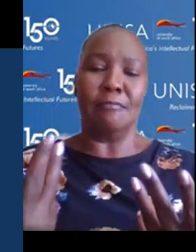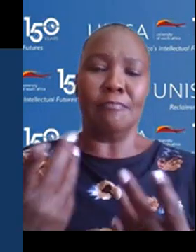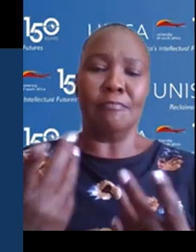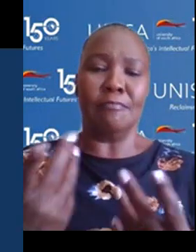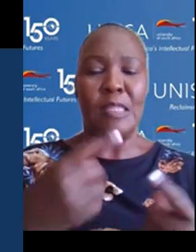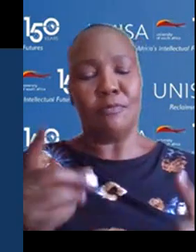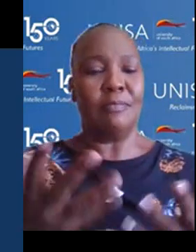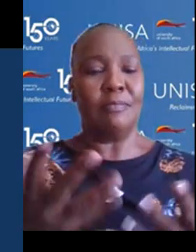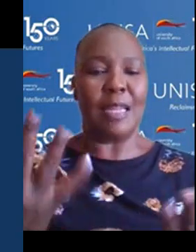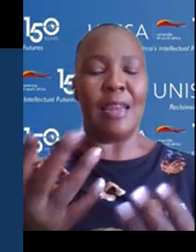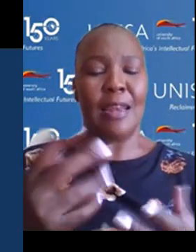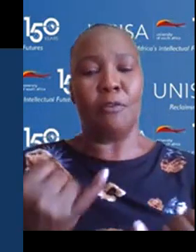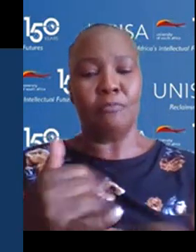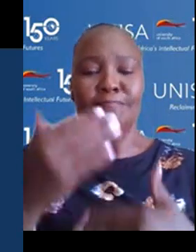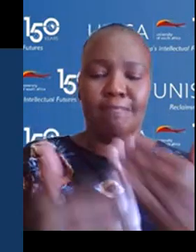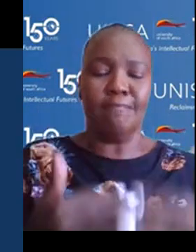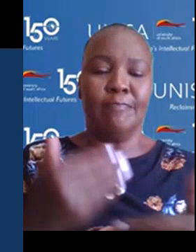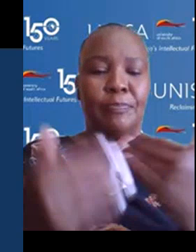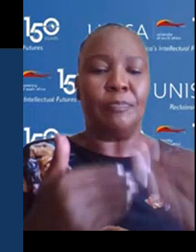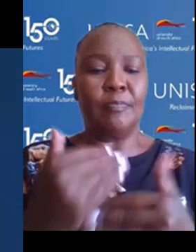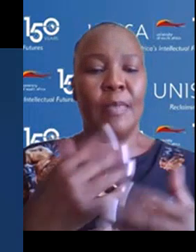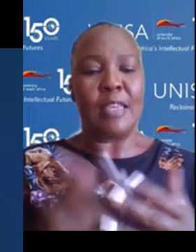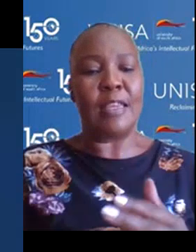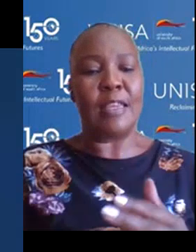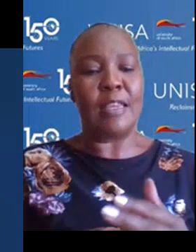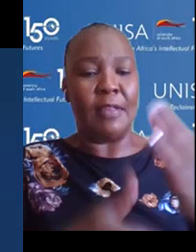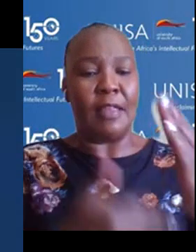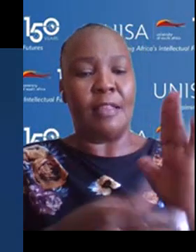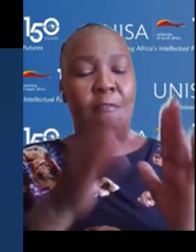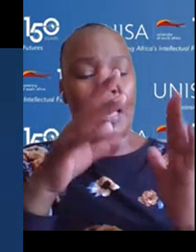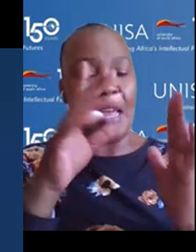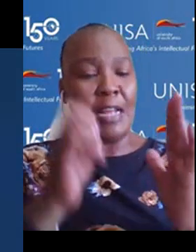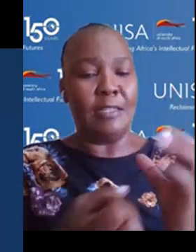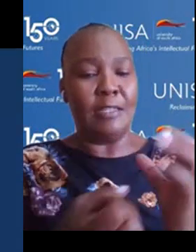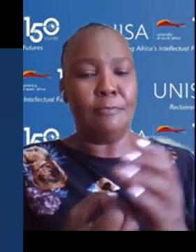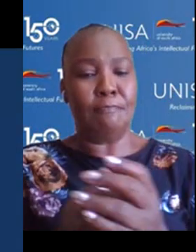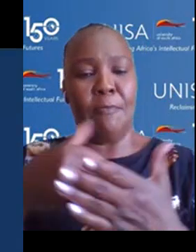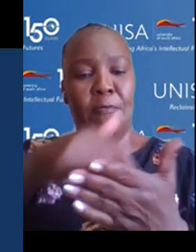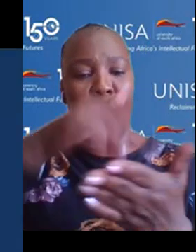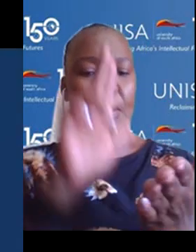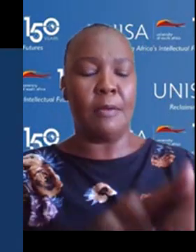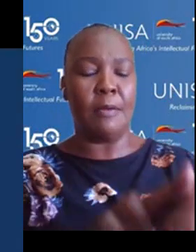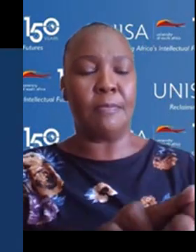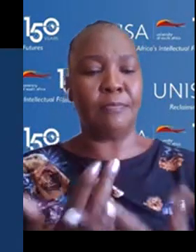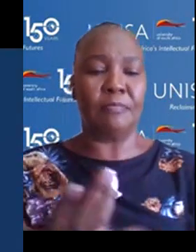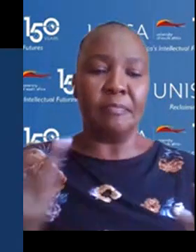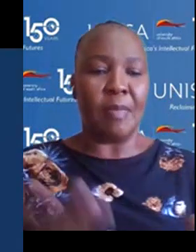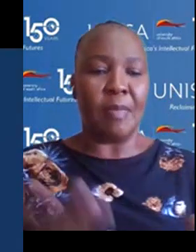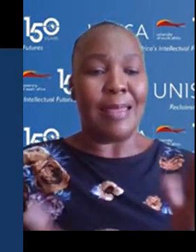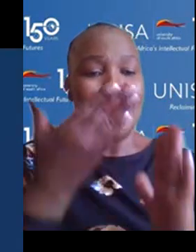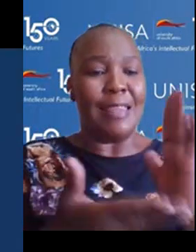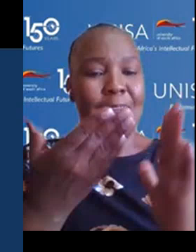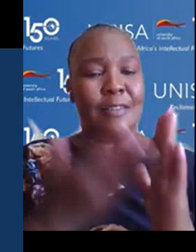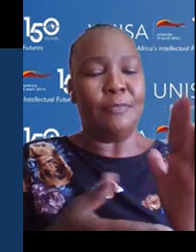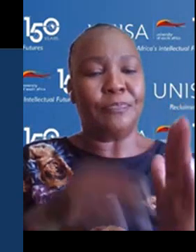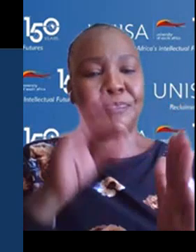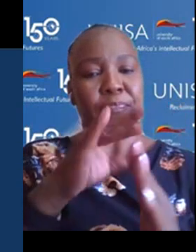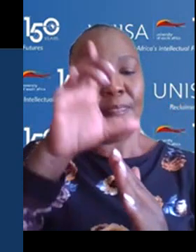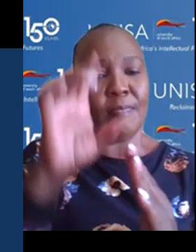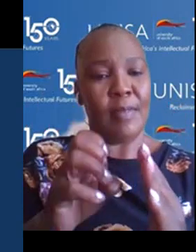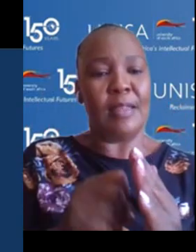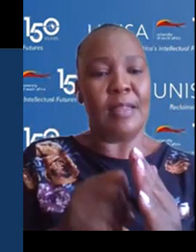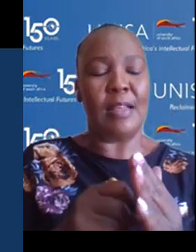it now and then. And then, of course, you've got files which come from your applications. So this is your File Explorer window,